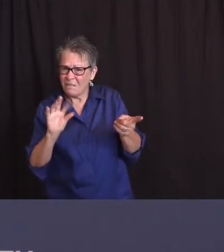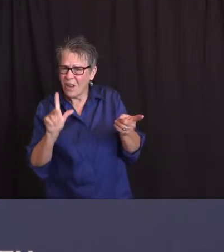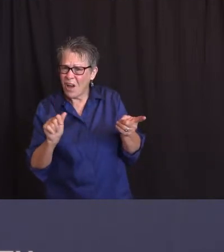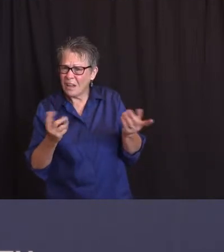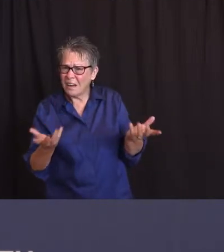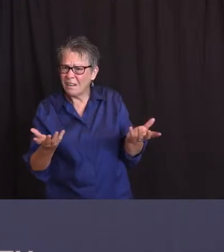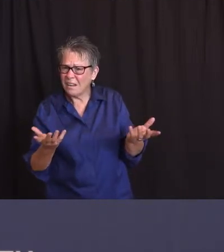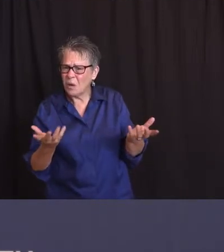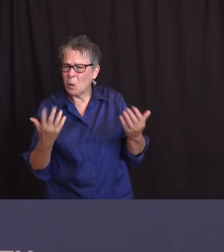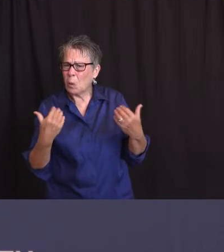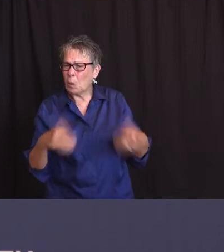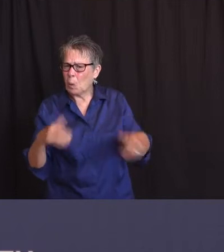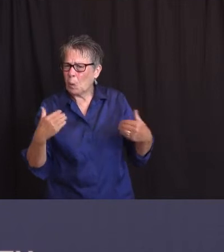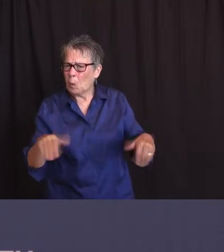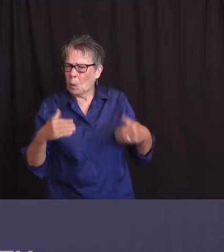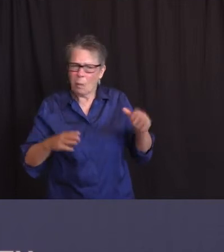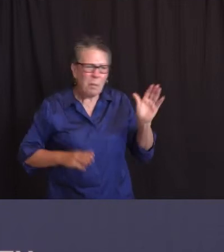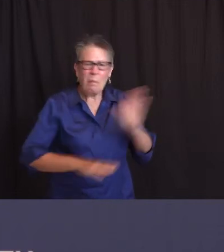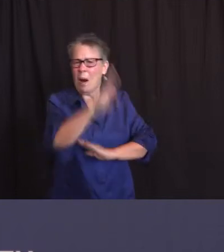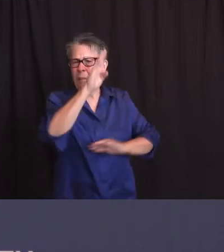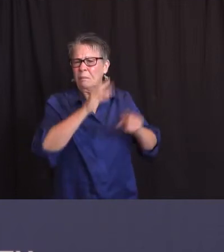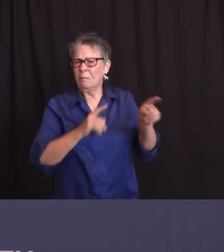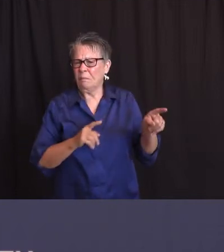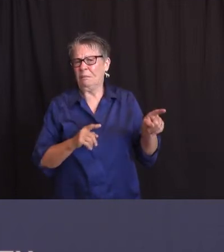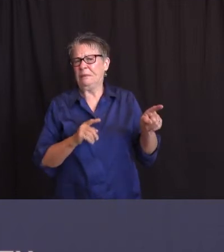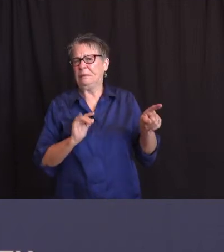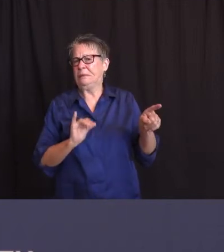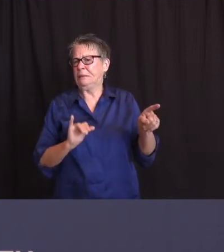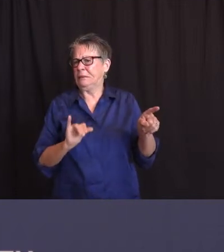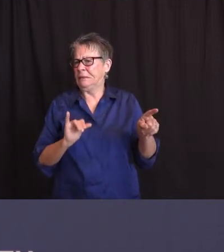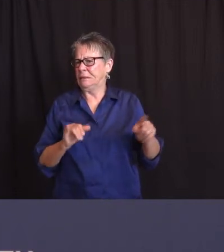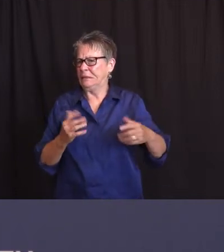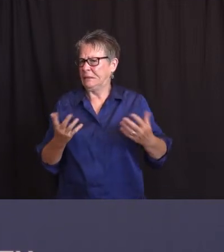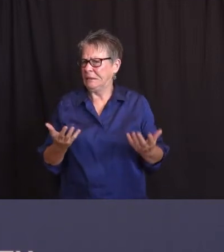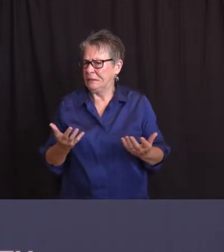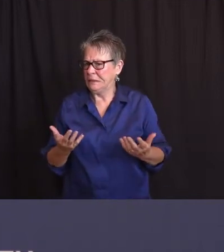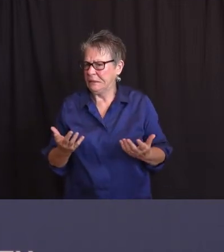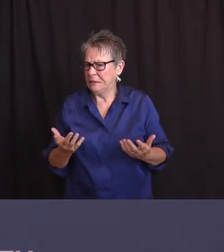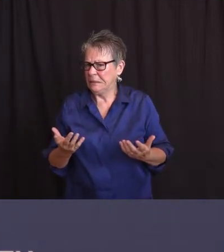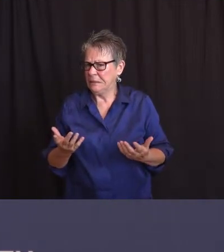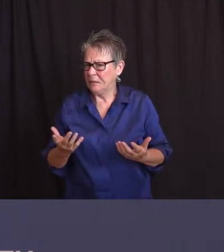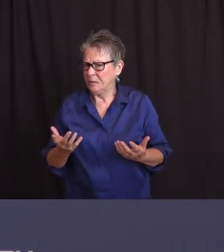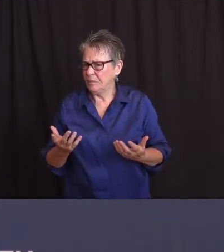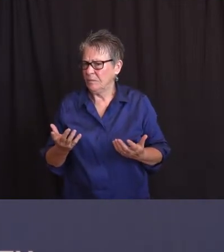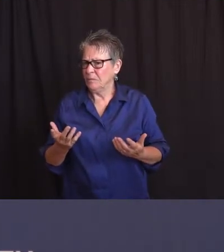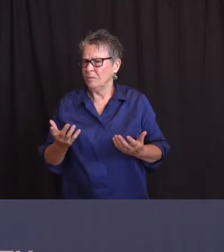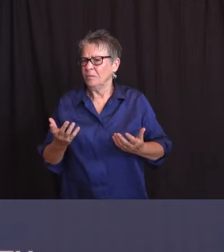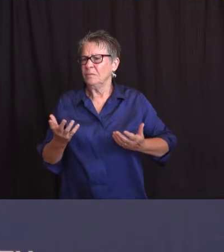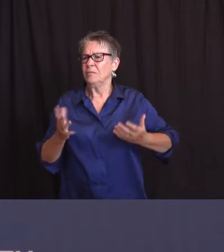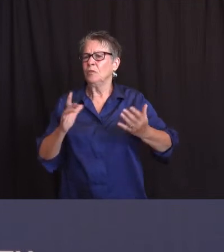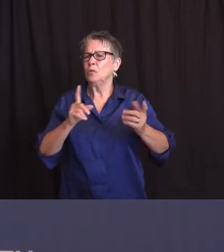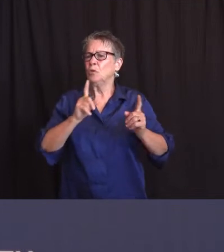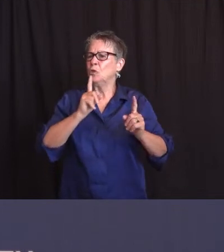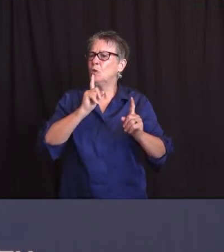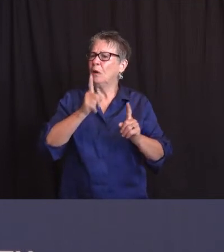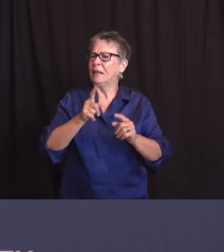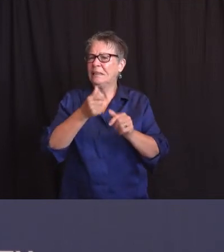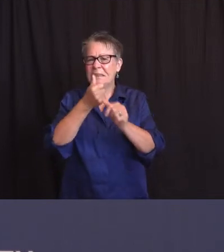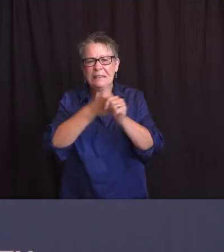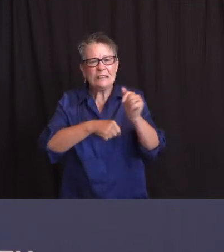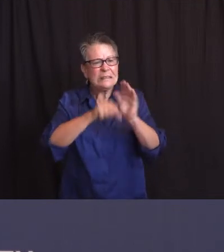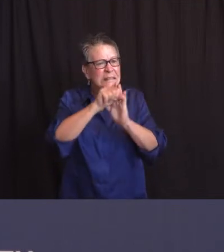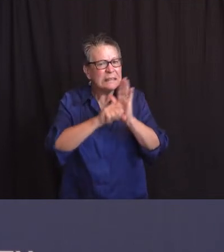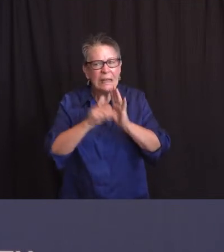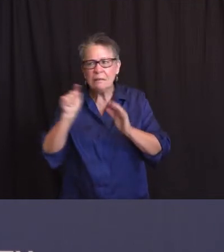part, make sense, but you've got very different realities depending on where you are in the country right now as it relates to